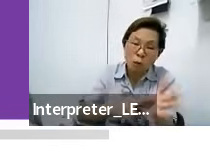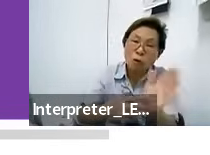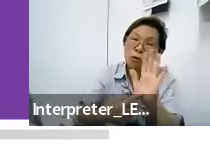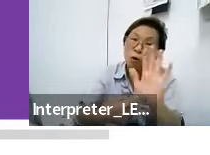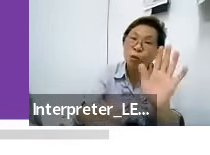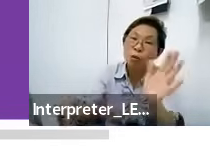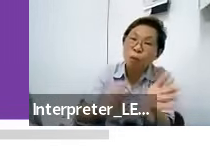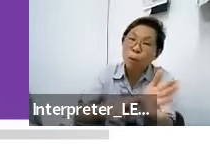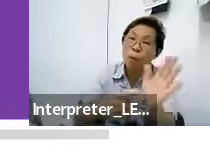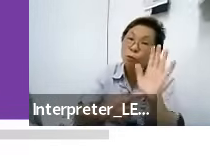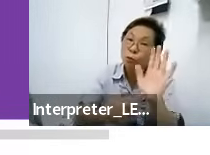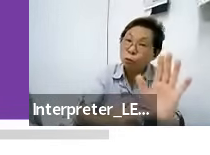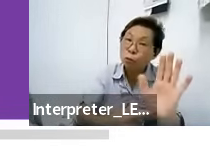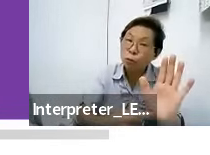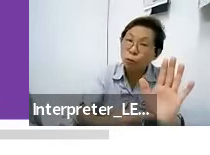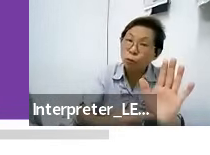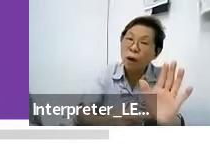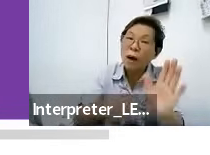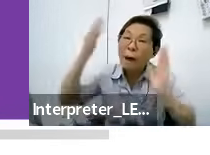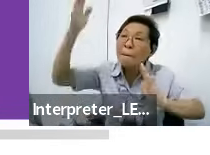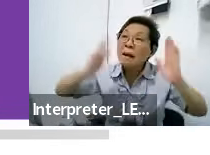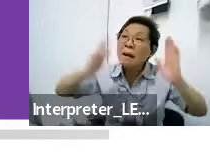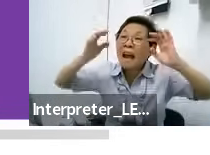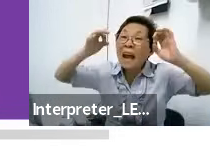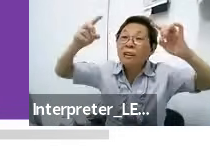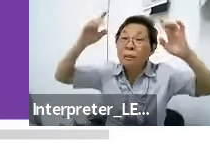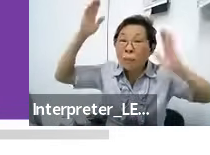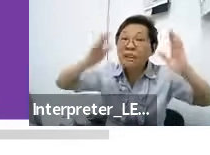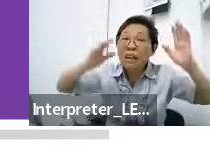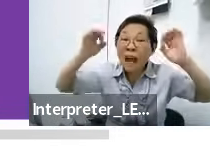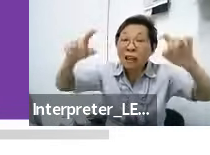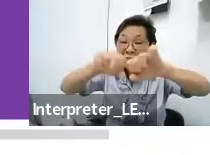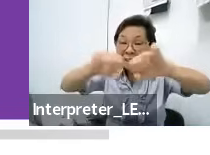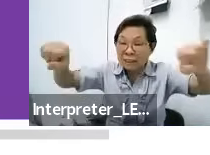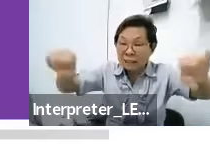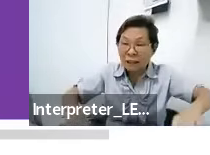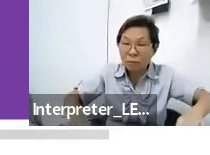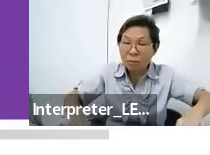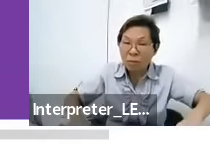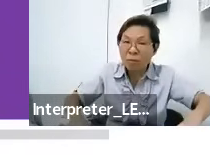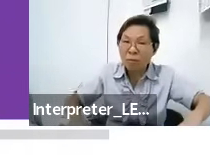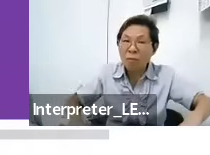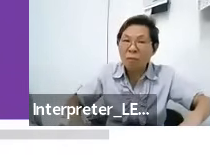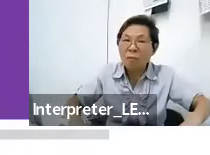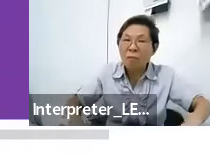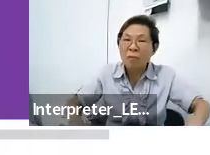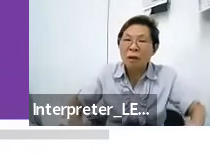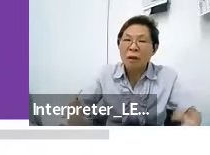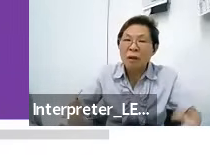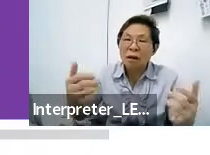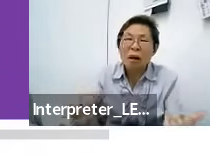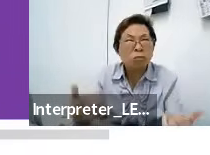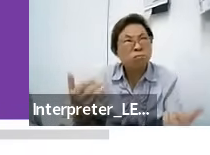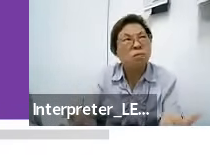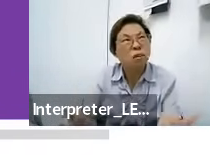that in the Malaysian education system, there are currently